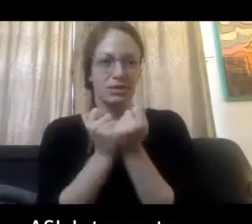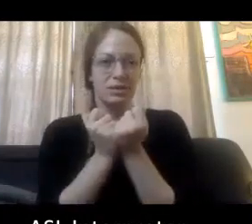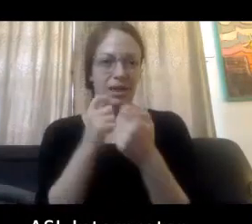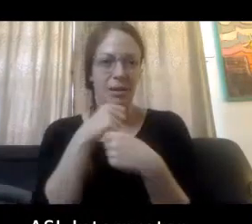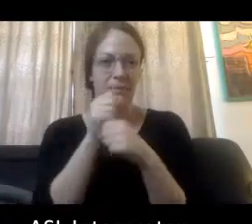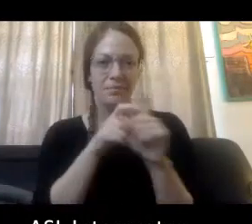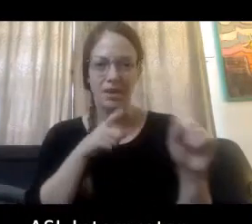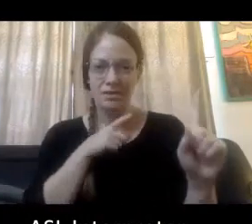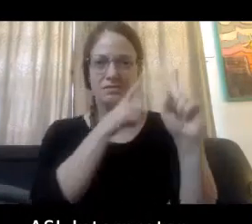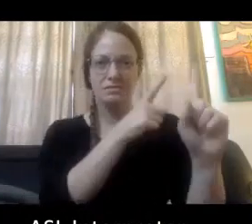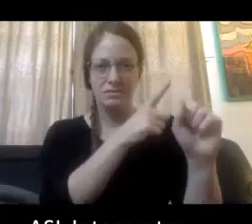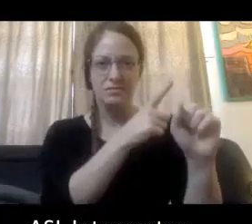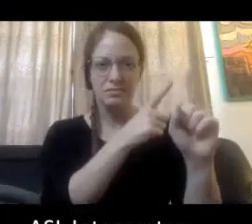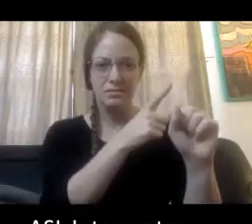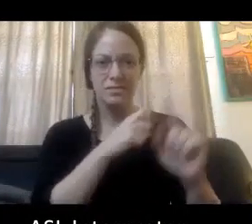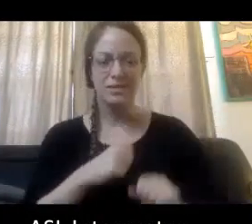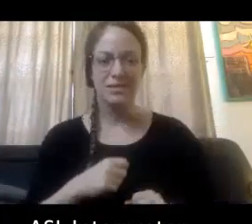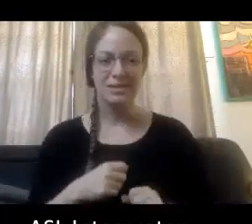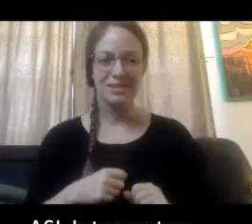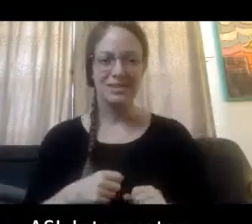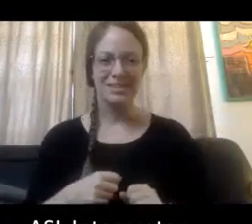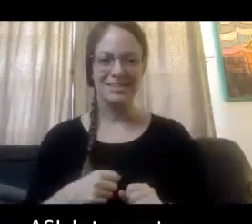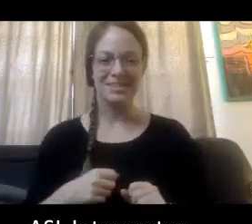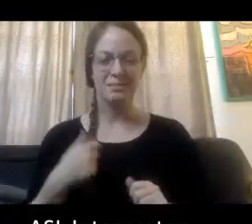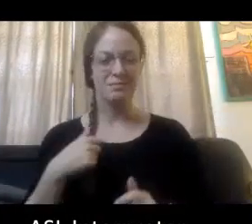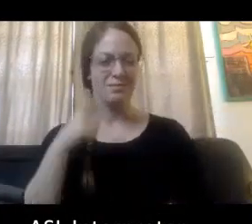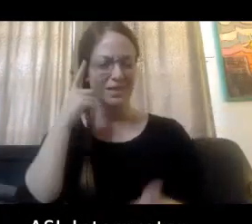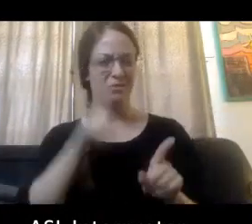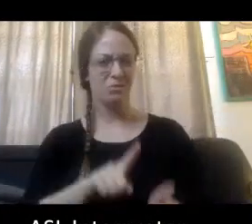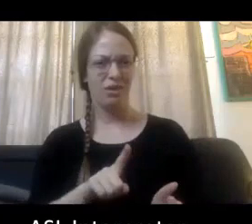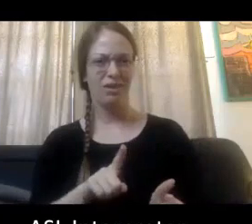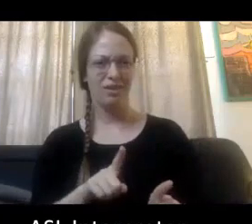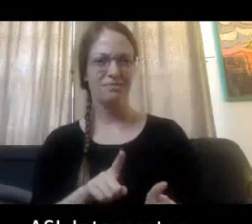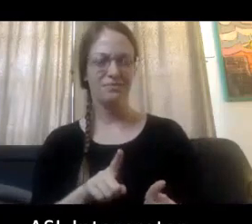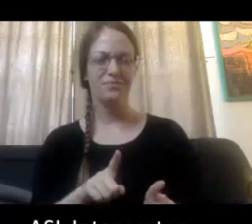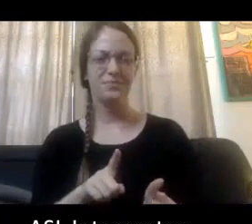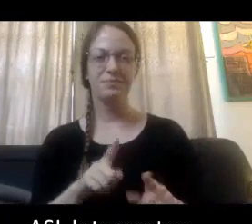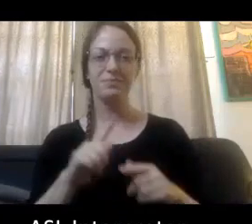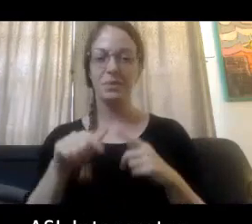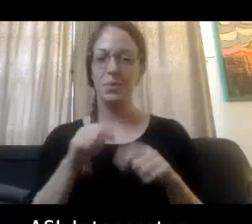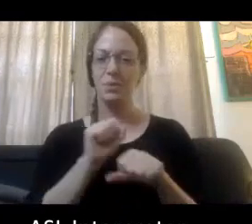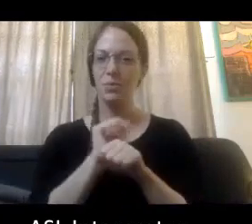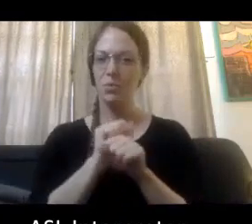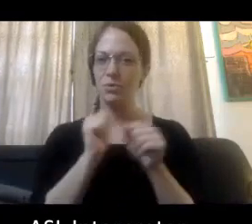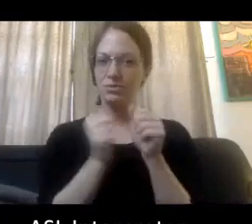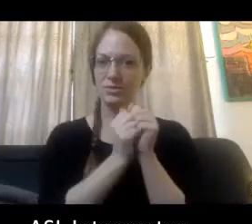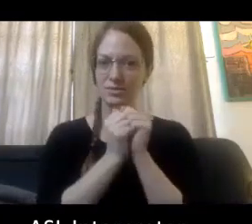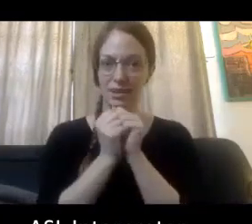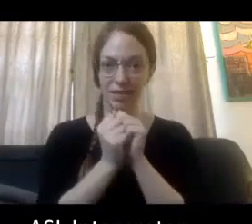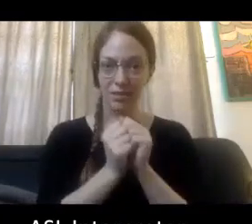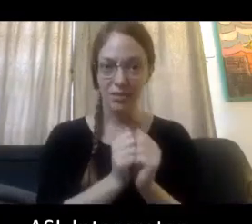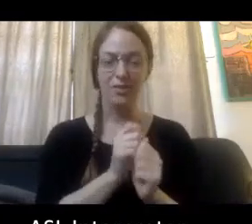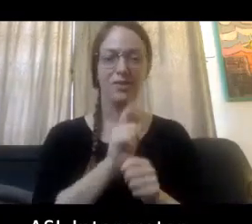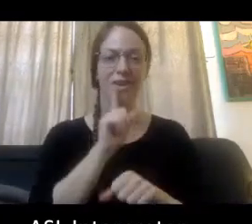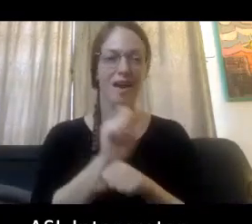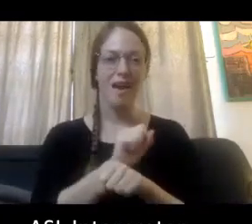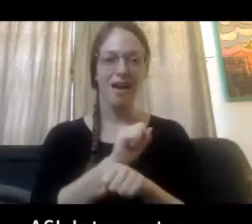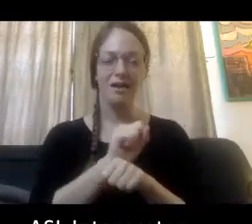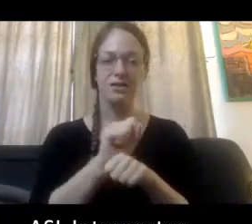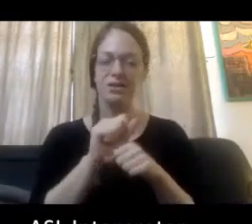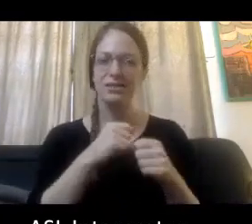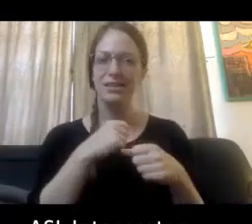Blind Toes and Shasters agree with this as well. And I think we can all agree that when we work together, we actually make better things. And so I would